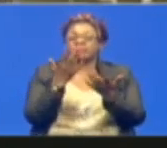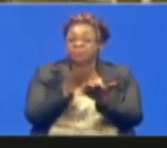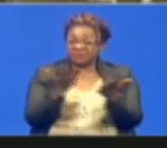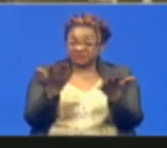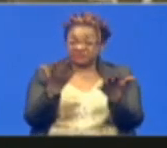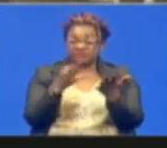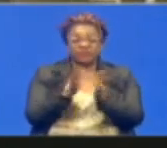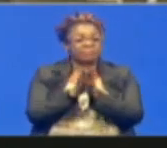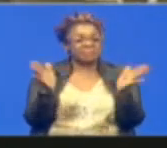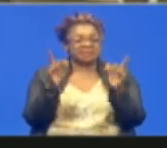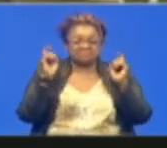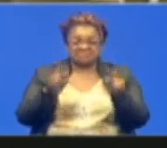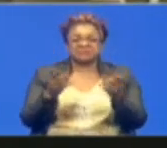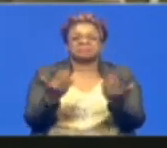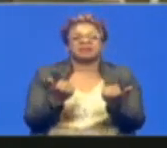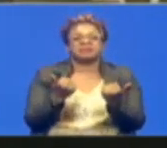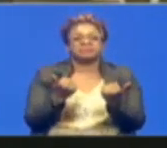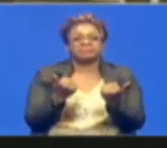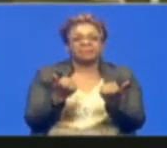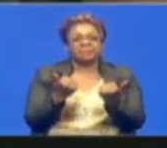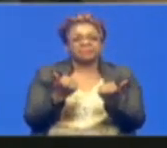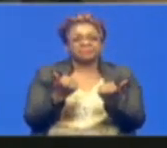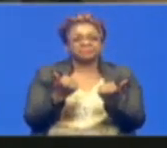Wanga, NTV.